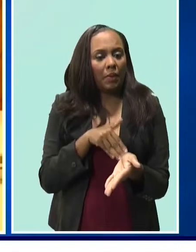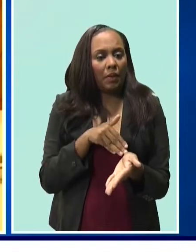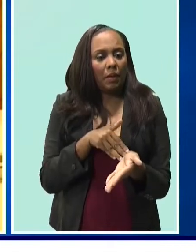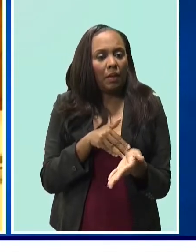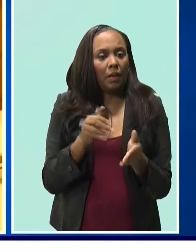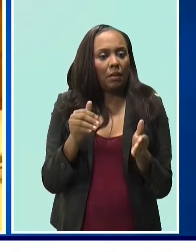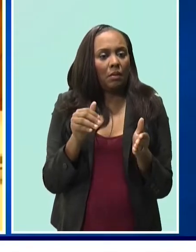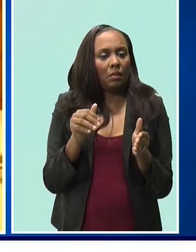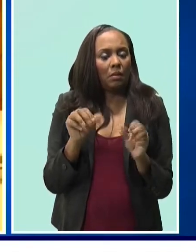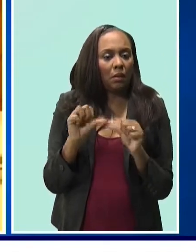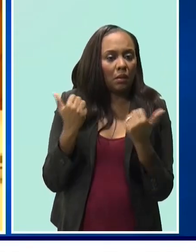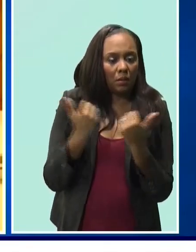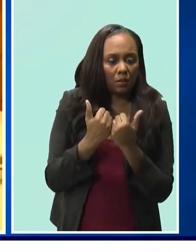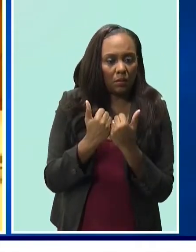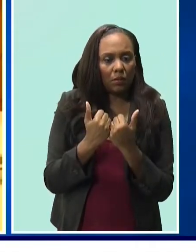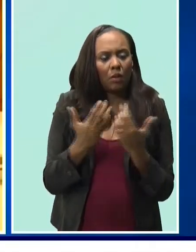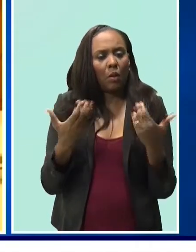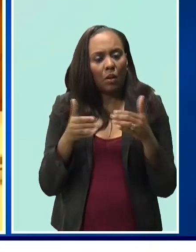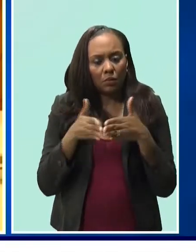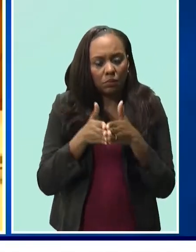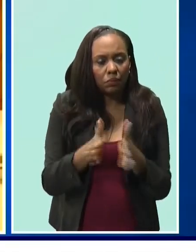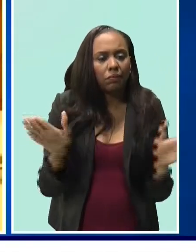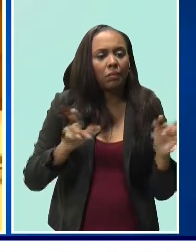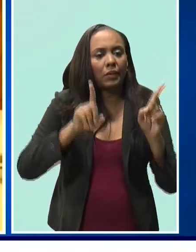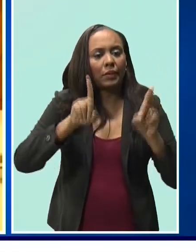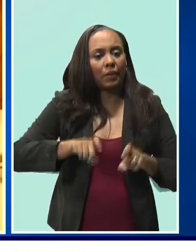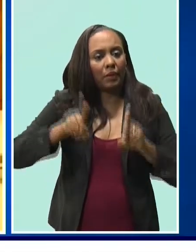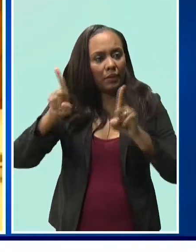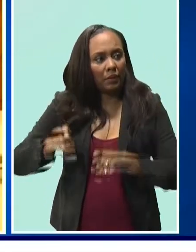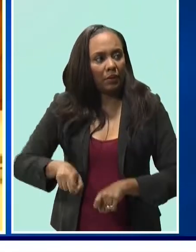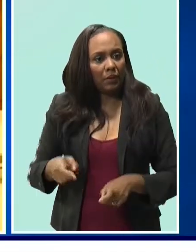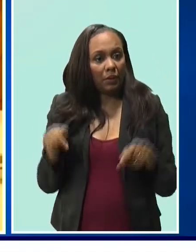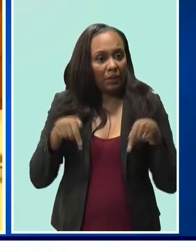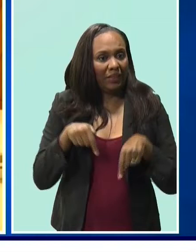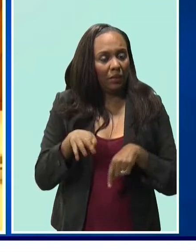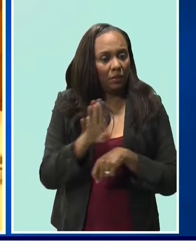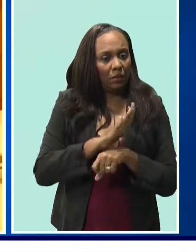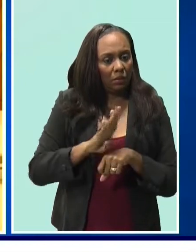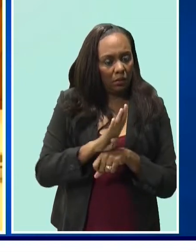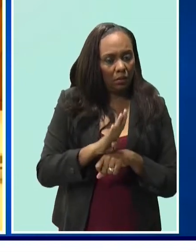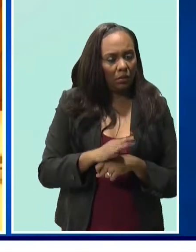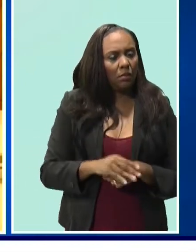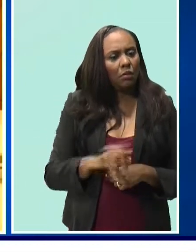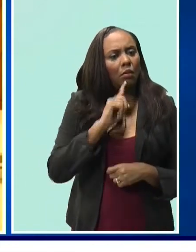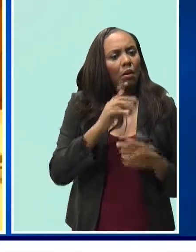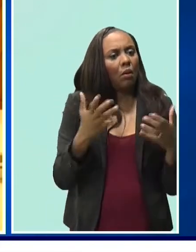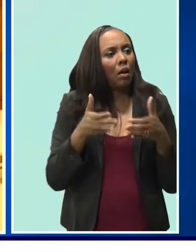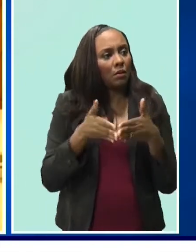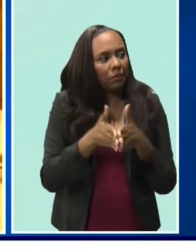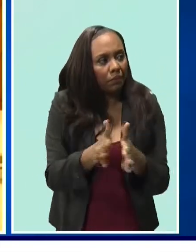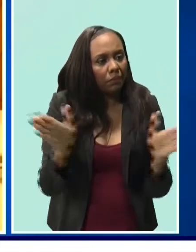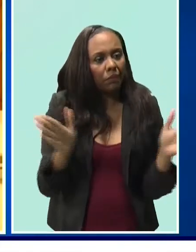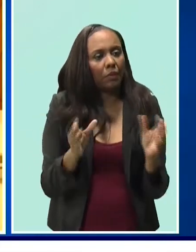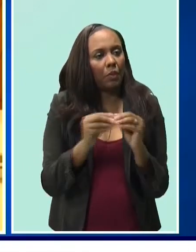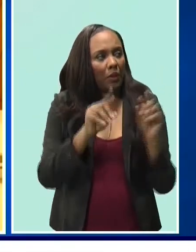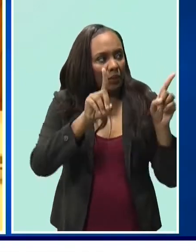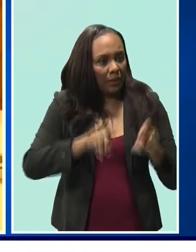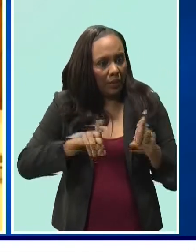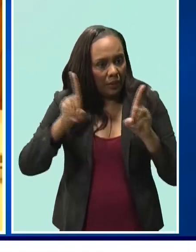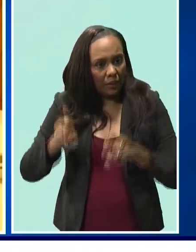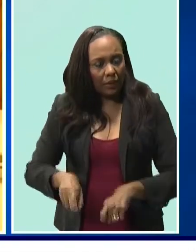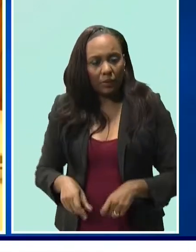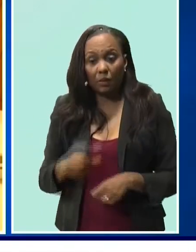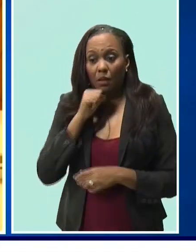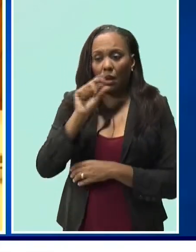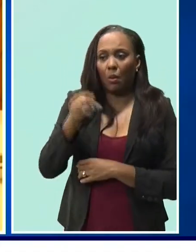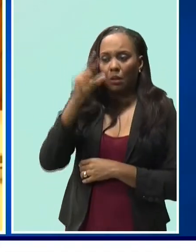to expand testing in Barbados. And that is what it is about. It cannot be a